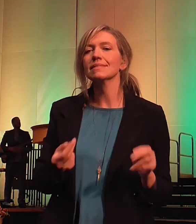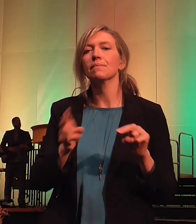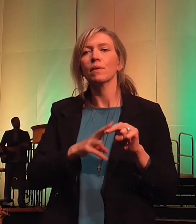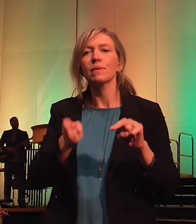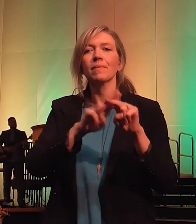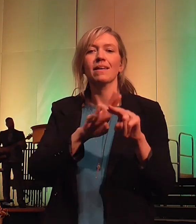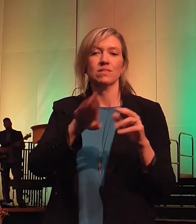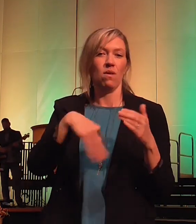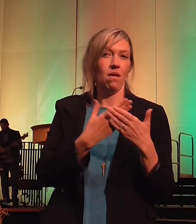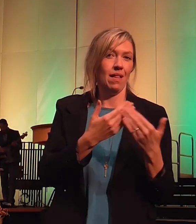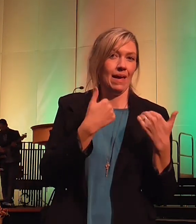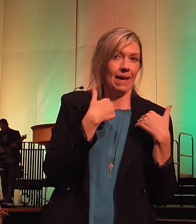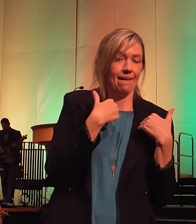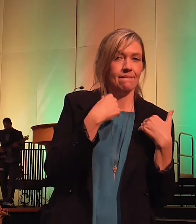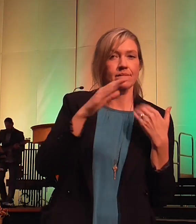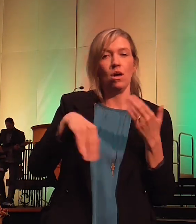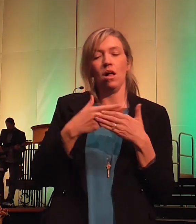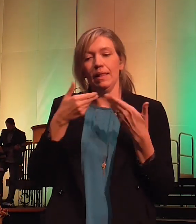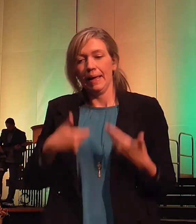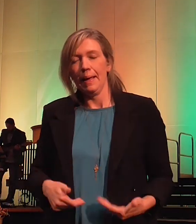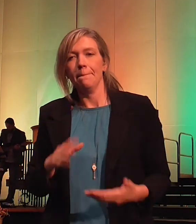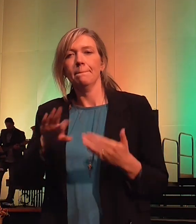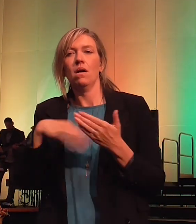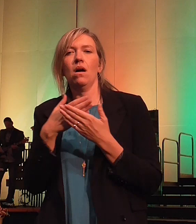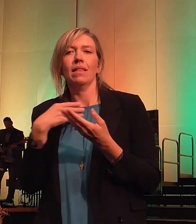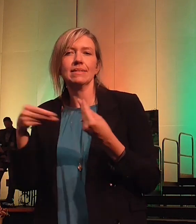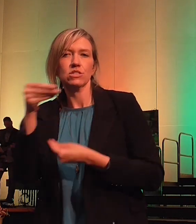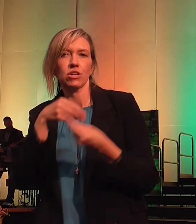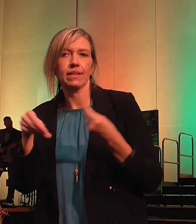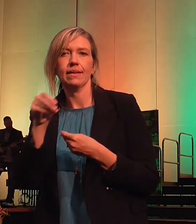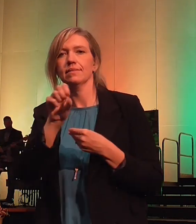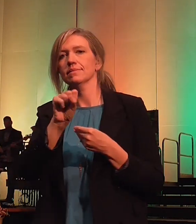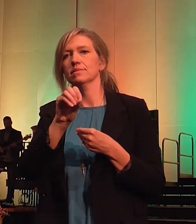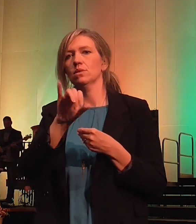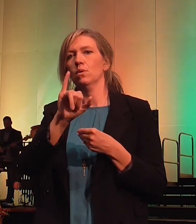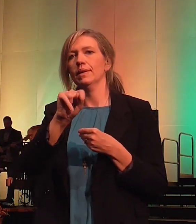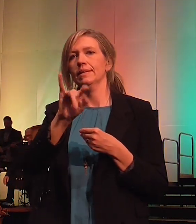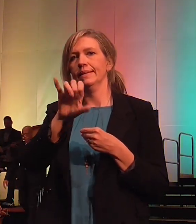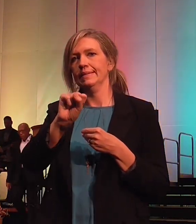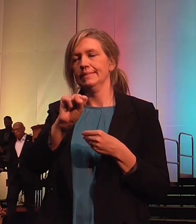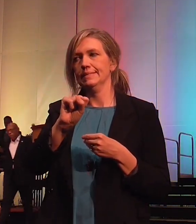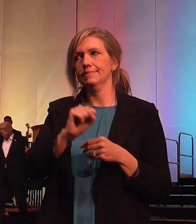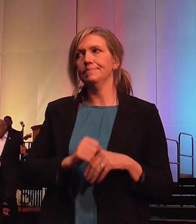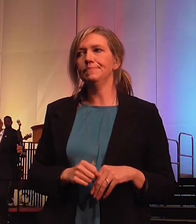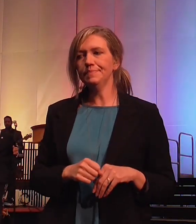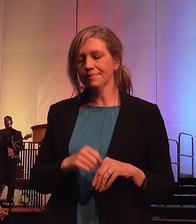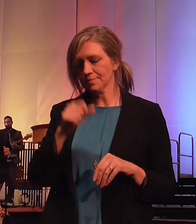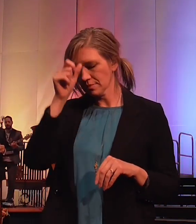all that I am, all that I have, and all that I circulate. And so it is.